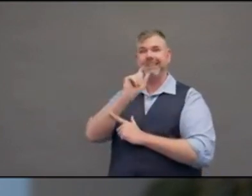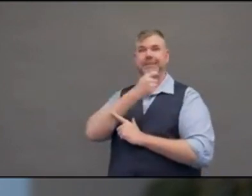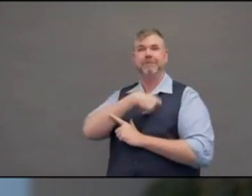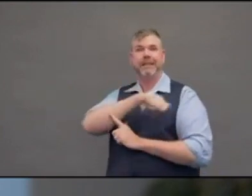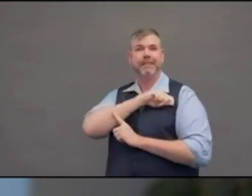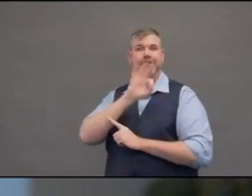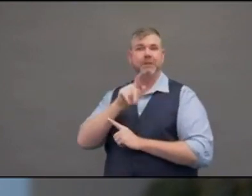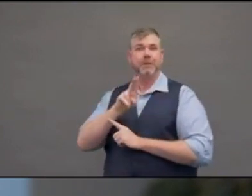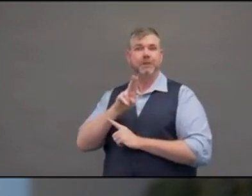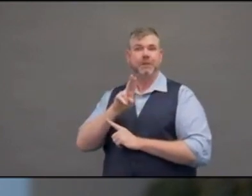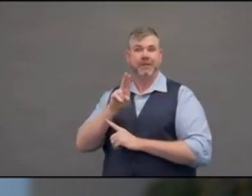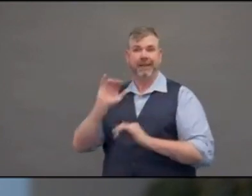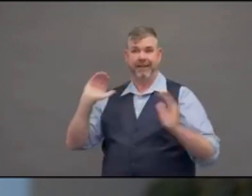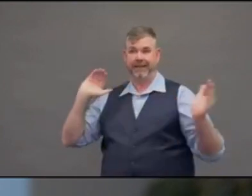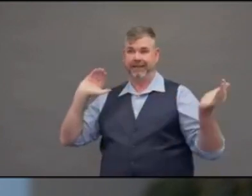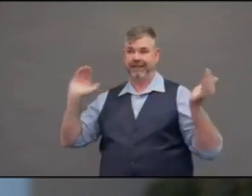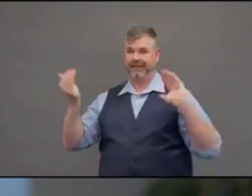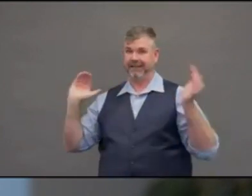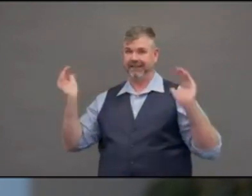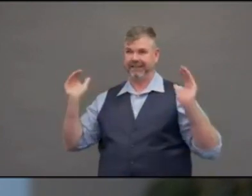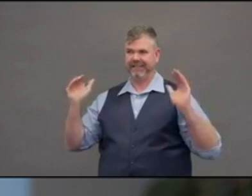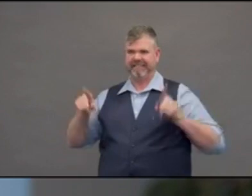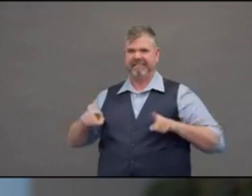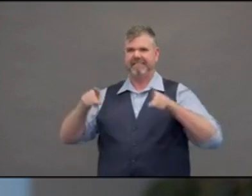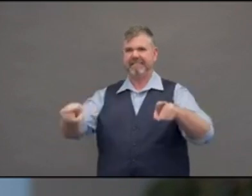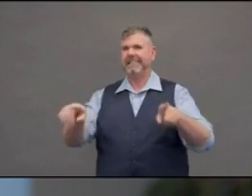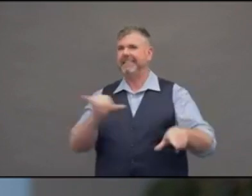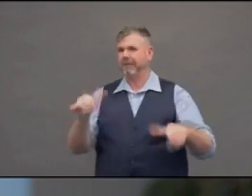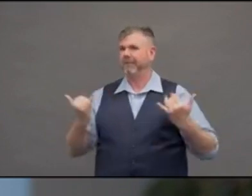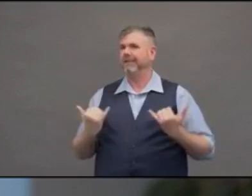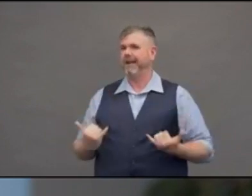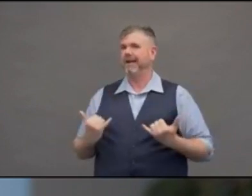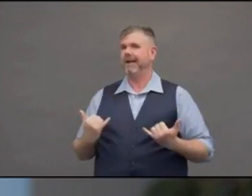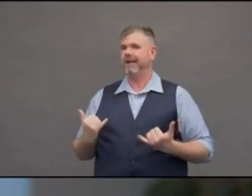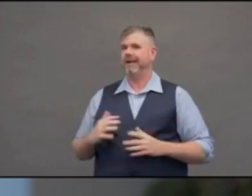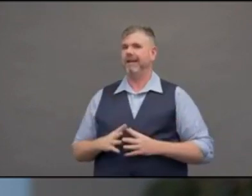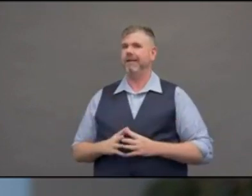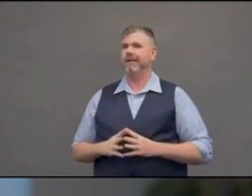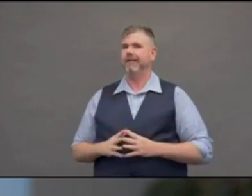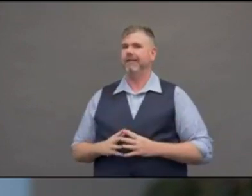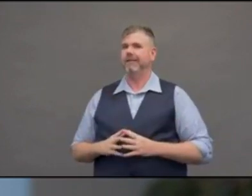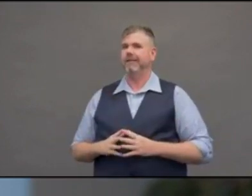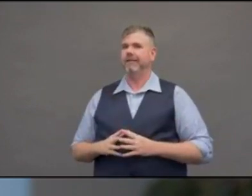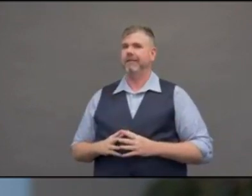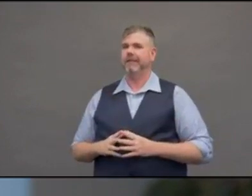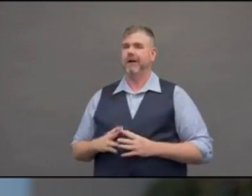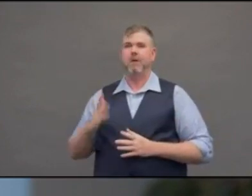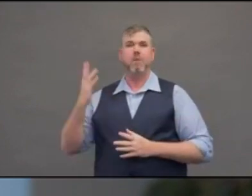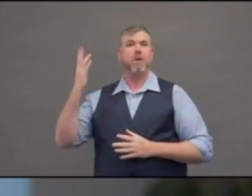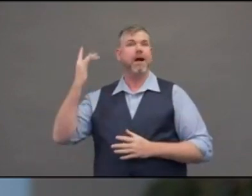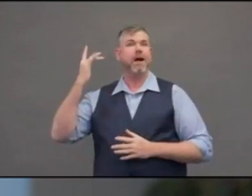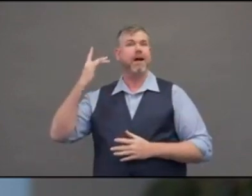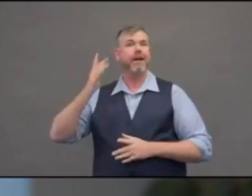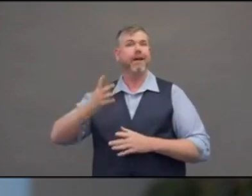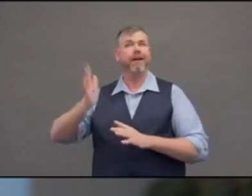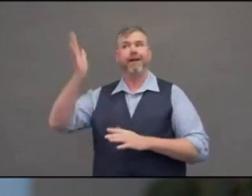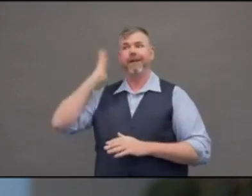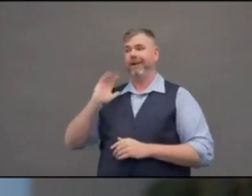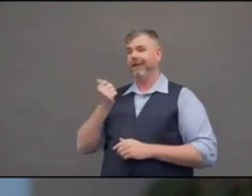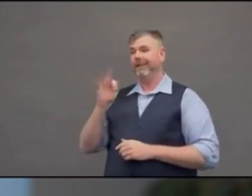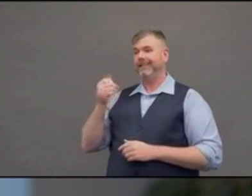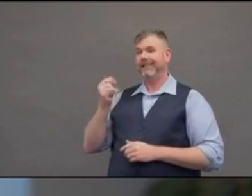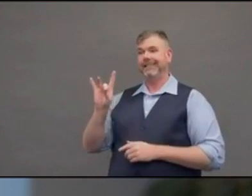situation, when people kind of declared victory prematurely and said, well, we only need